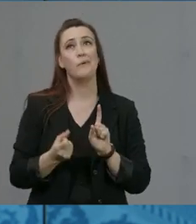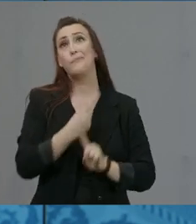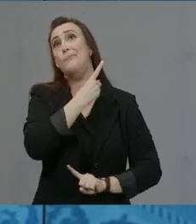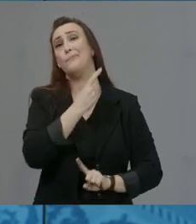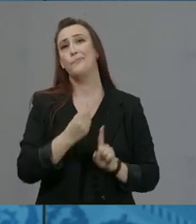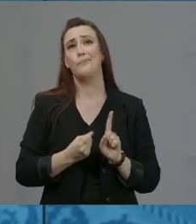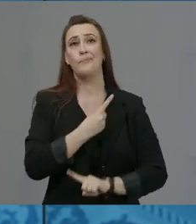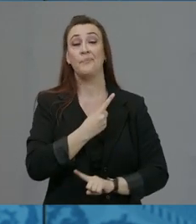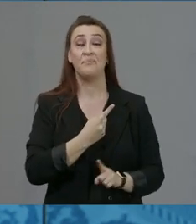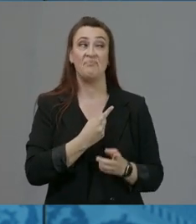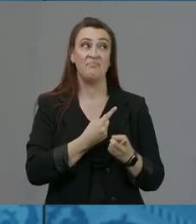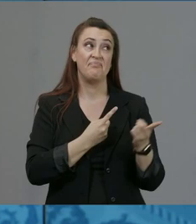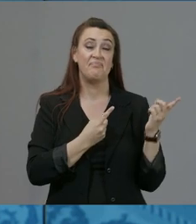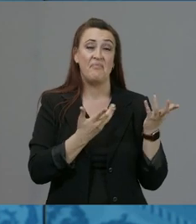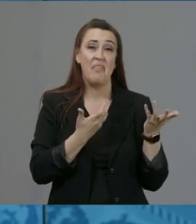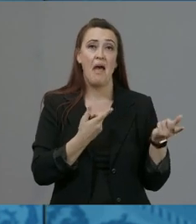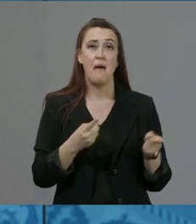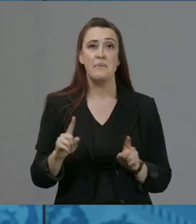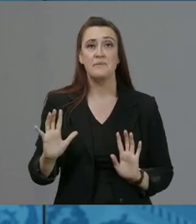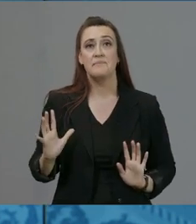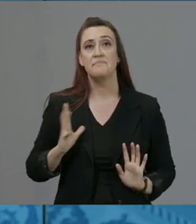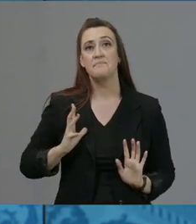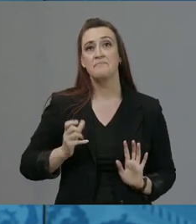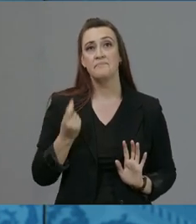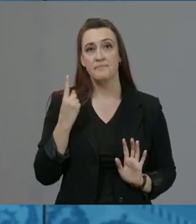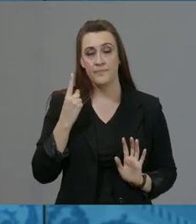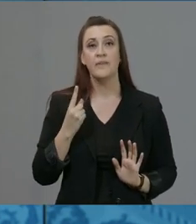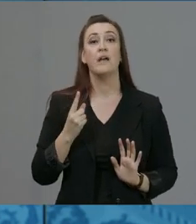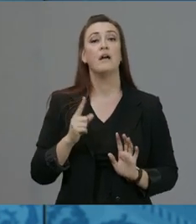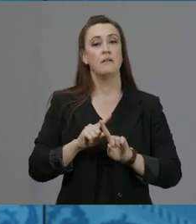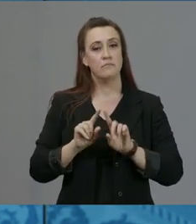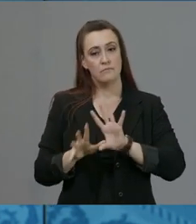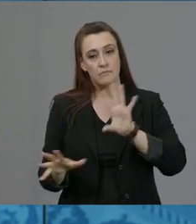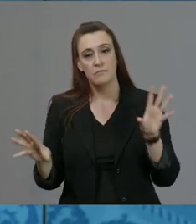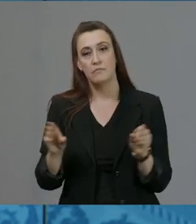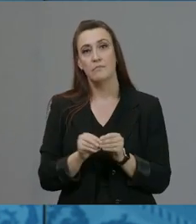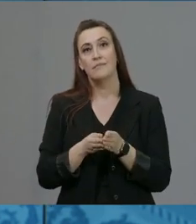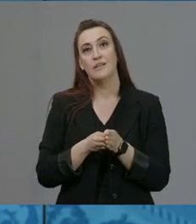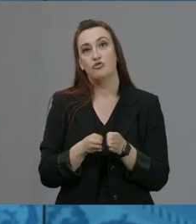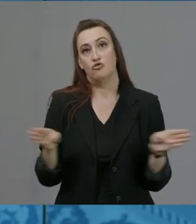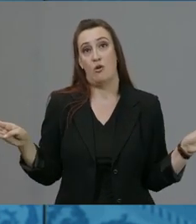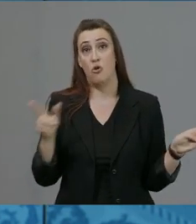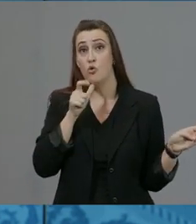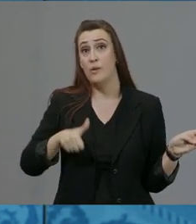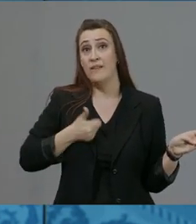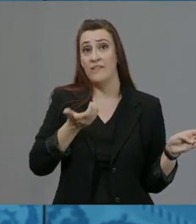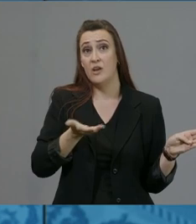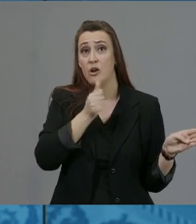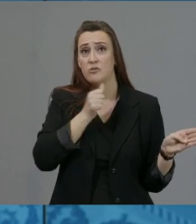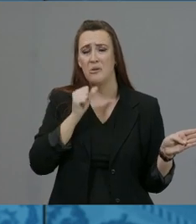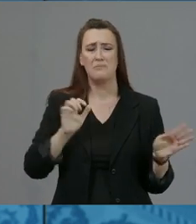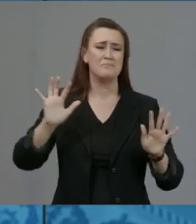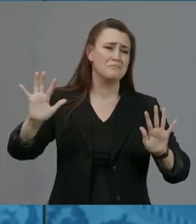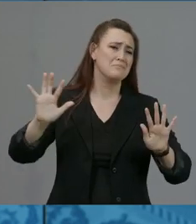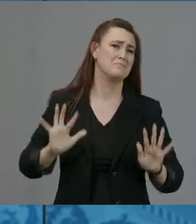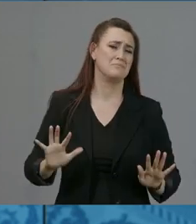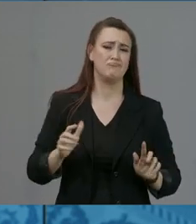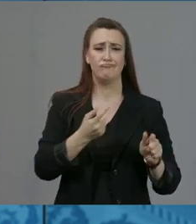large, overwhelmingly, the people of Arizona have been fantastic. They have